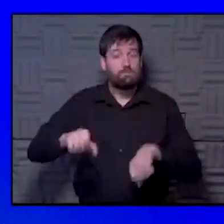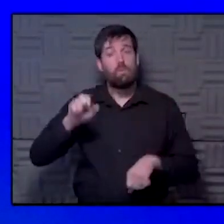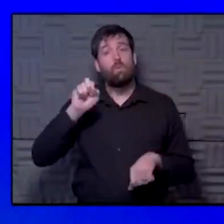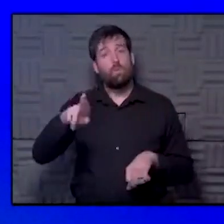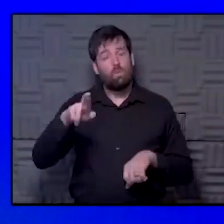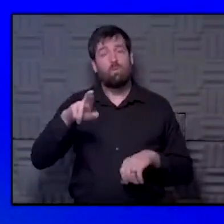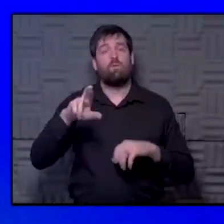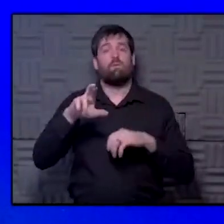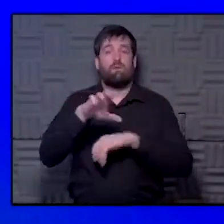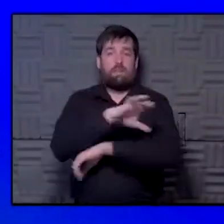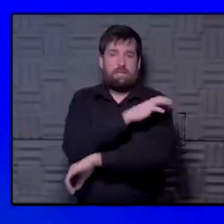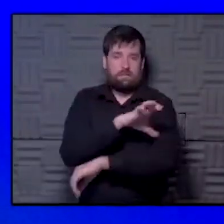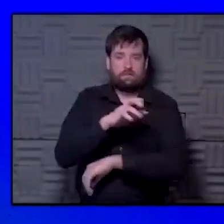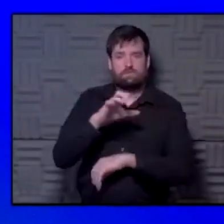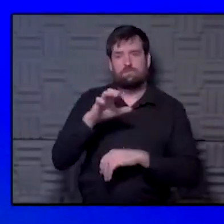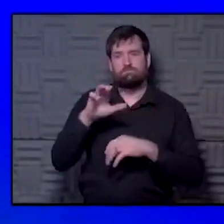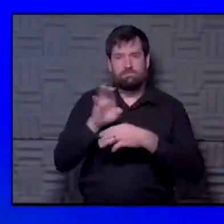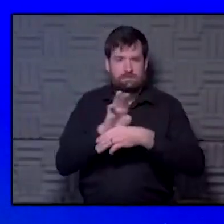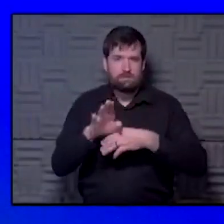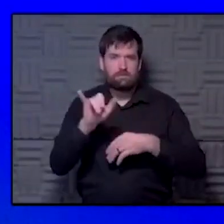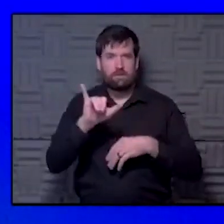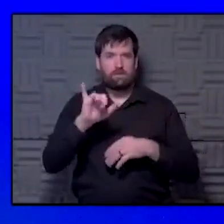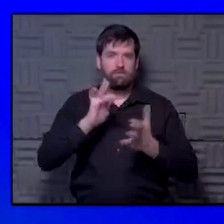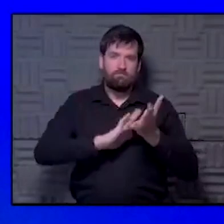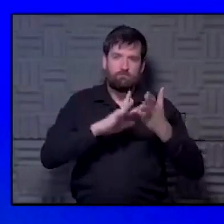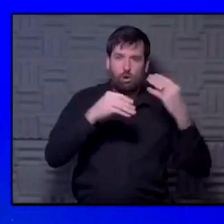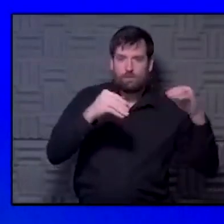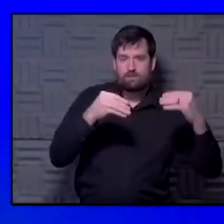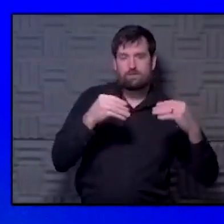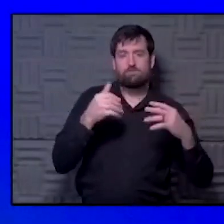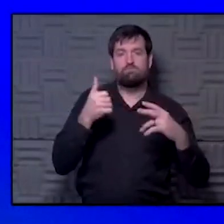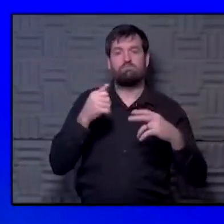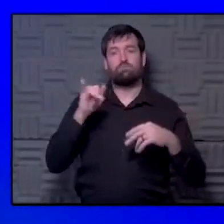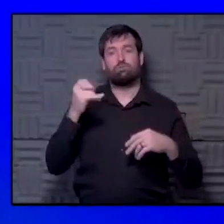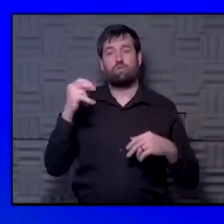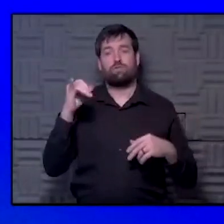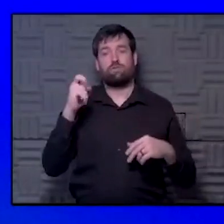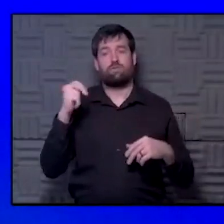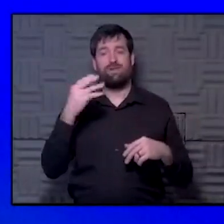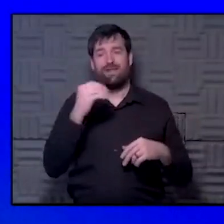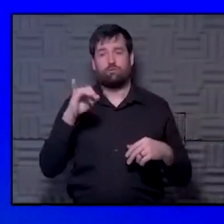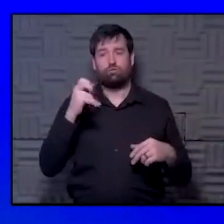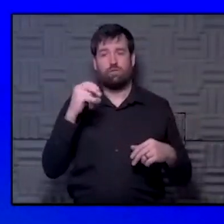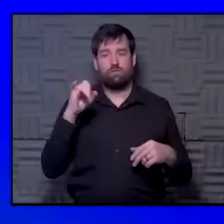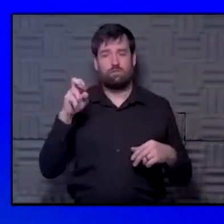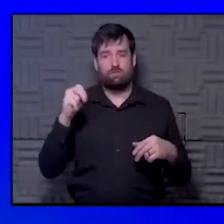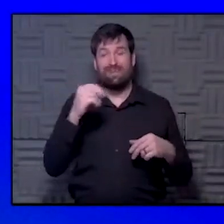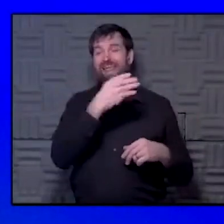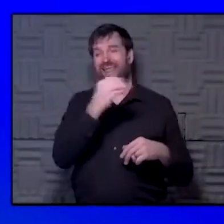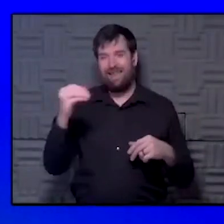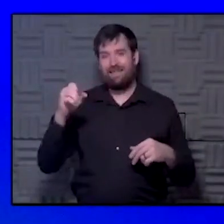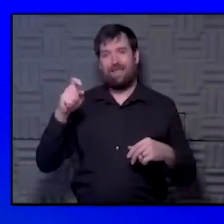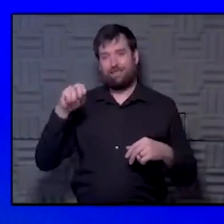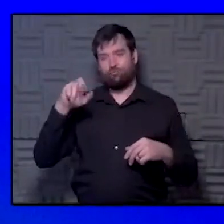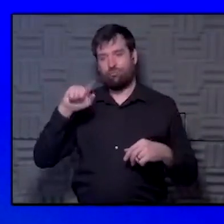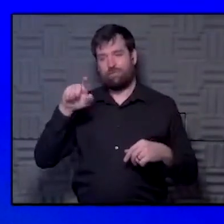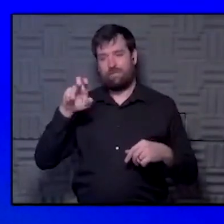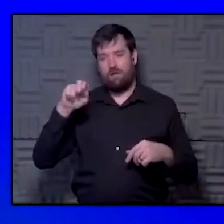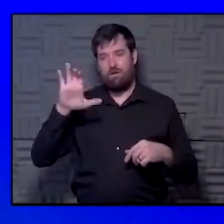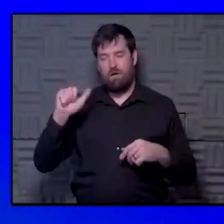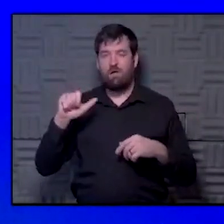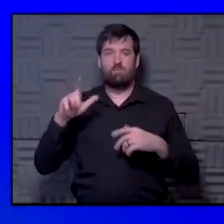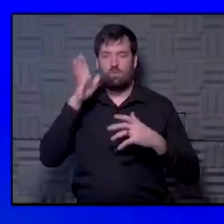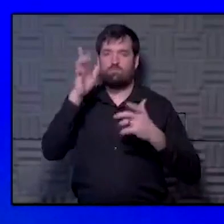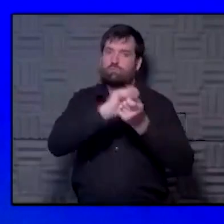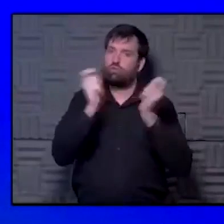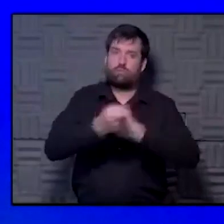those clinical entities, those commercial entities like the pharmacies, those Johnson & Johnson, AstraZeneca, if they are approved, do look to be the game changers